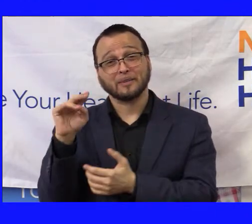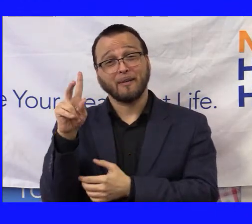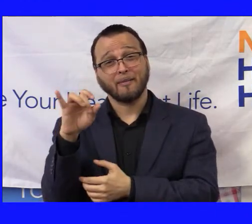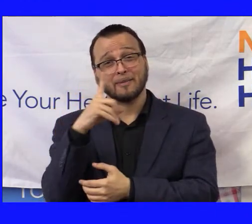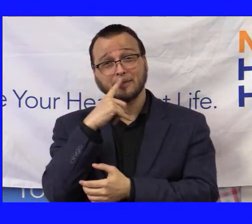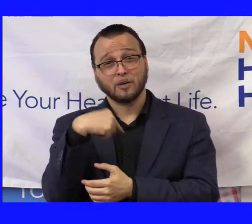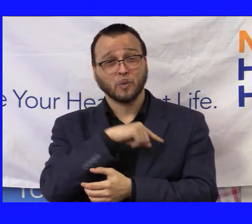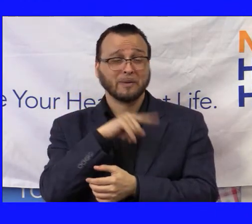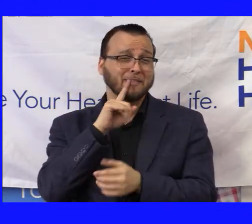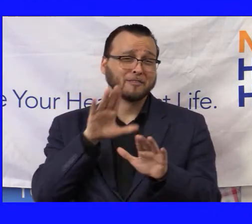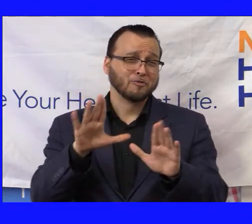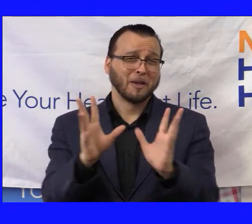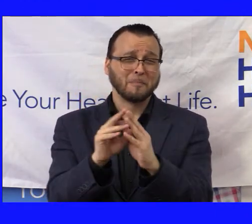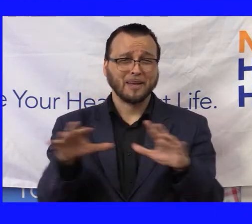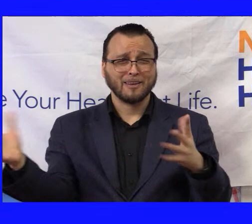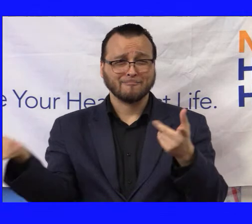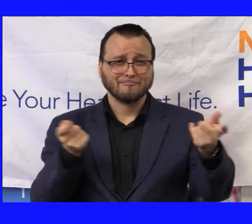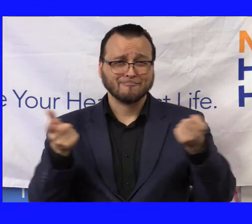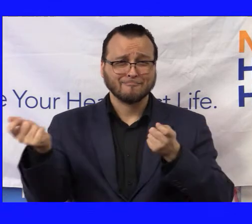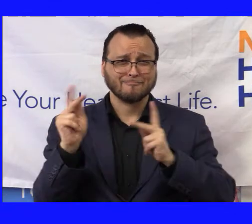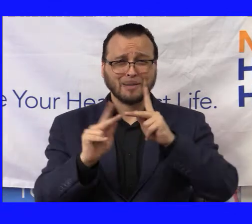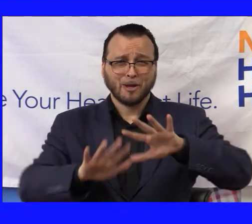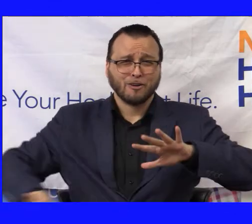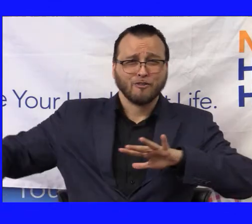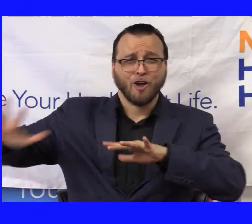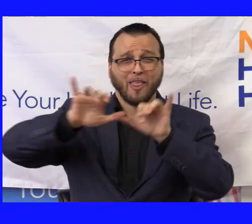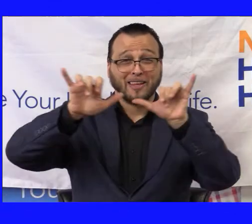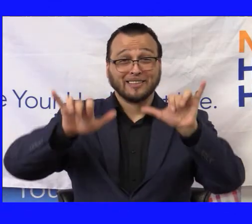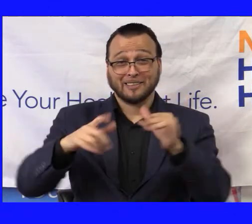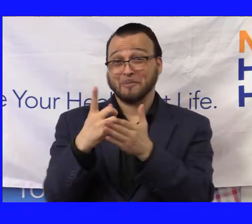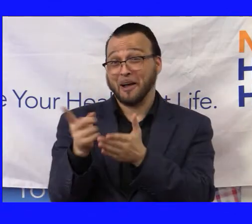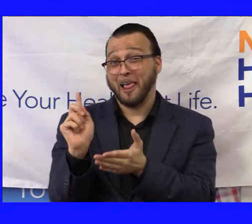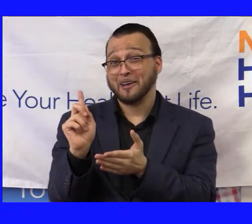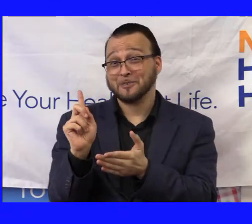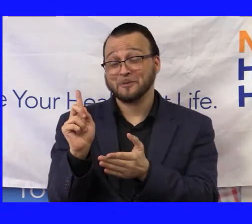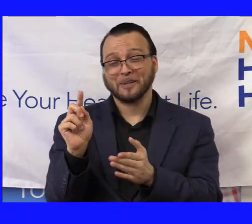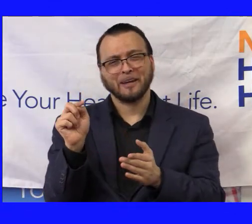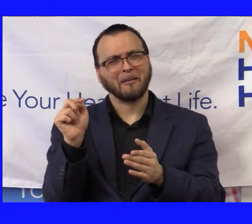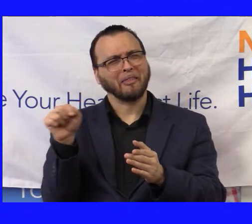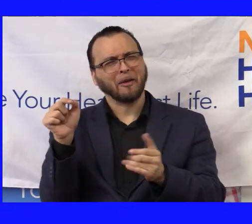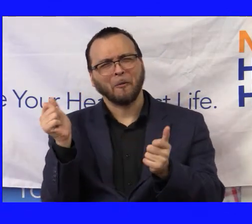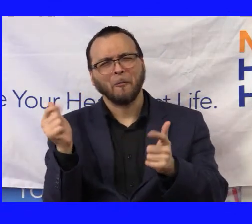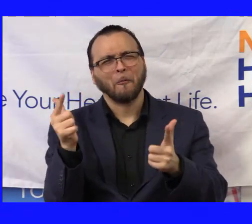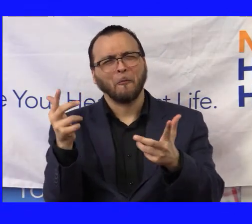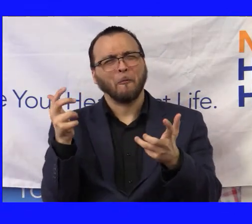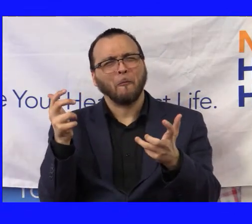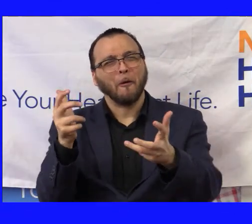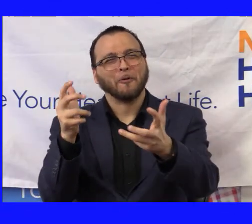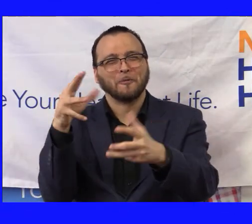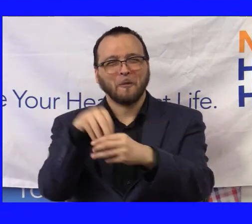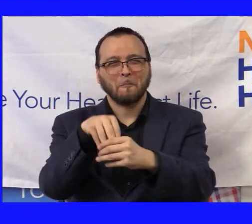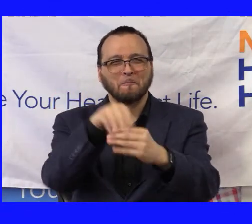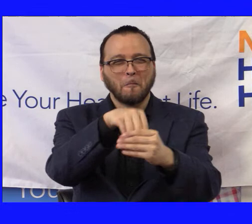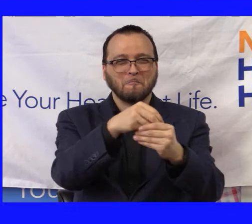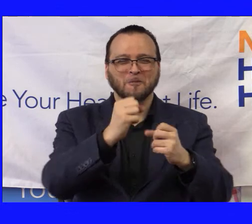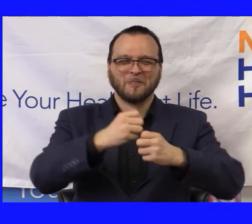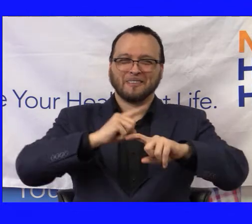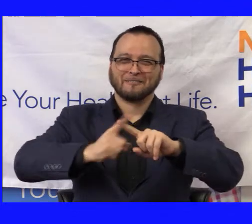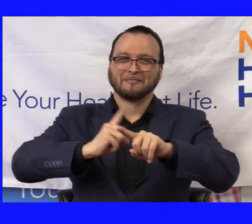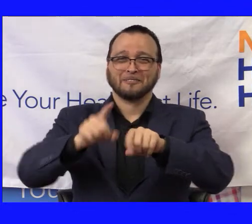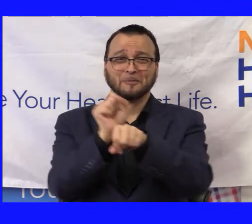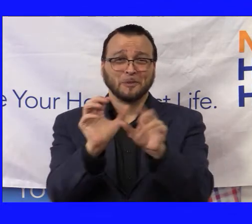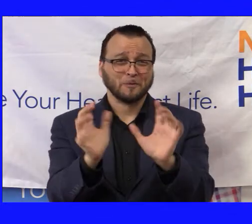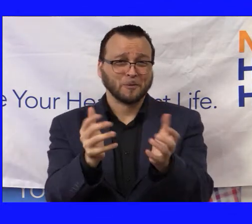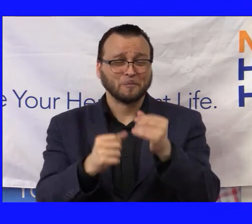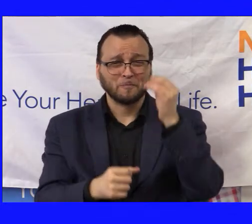bringing together many members across the system last week who all want to participate in our various work groups. We